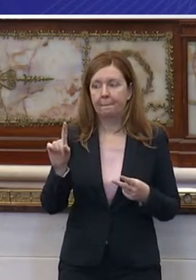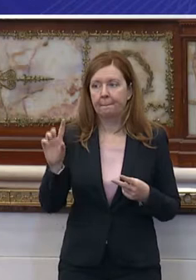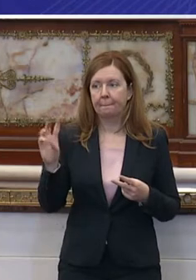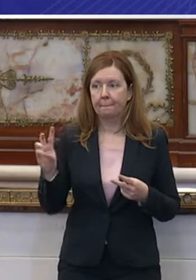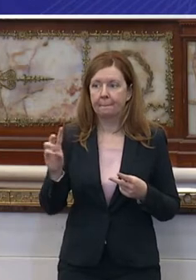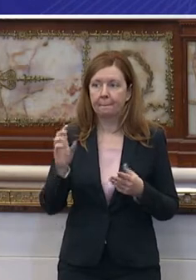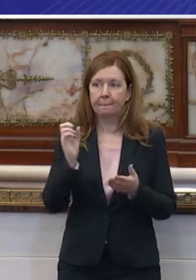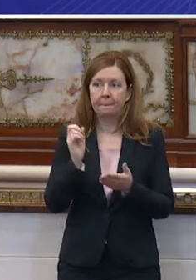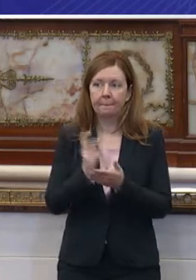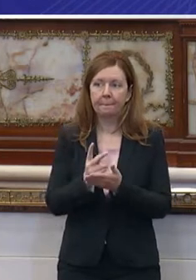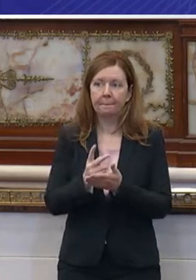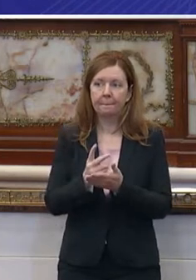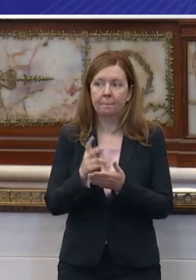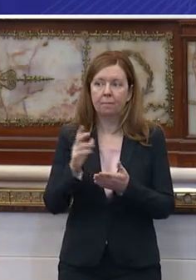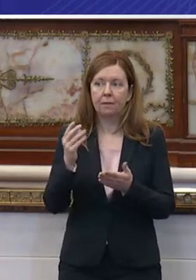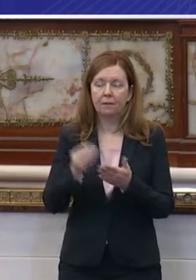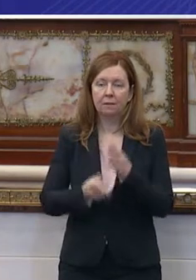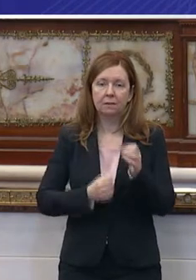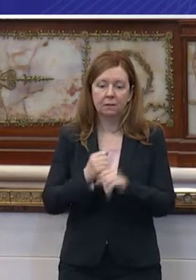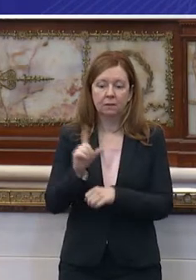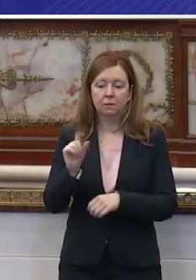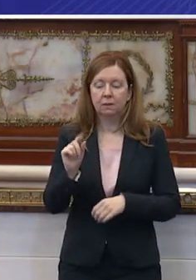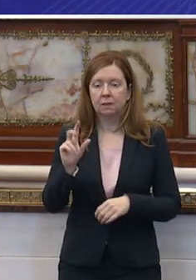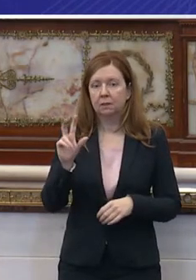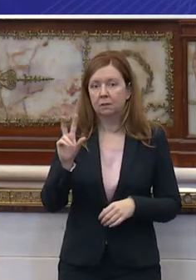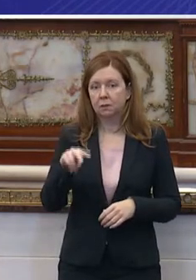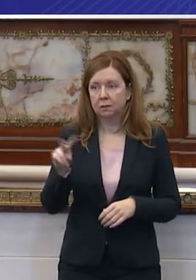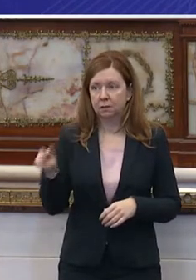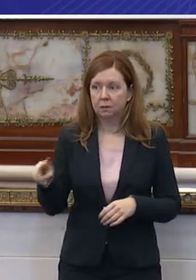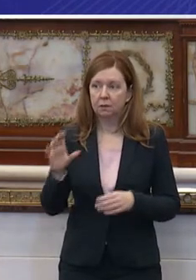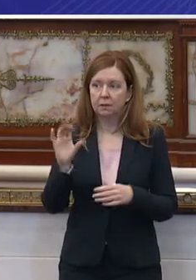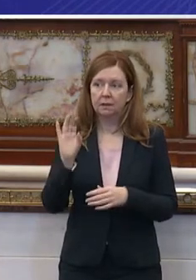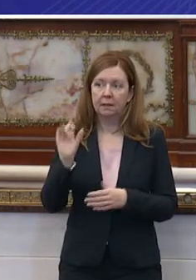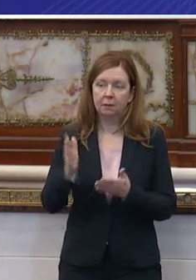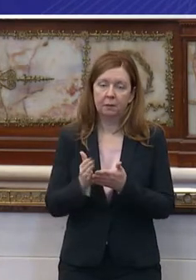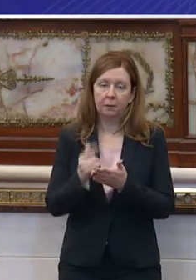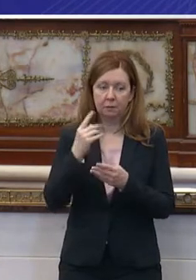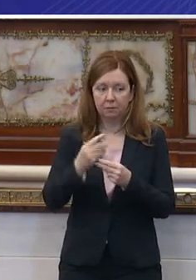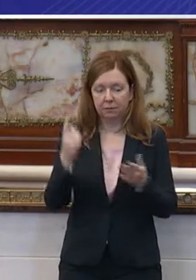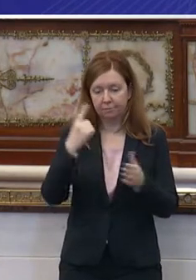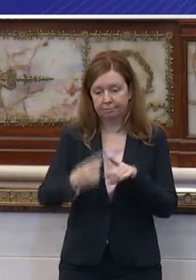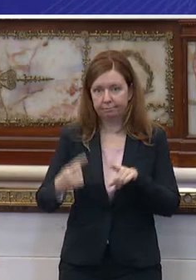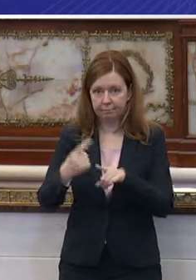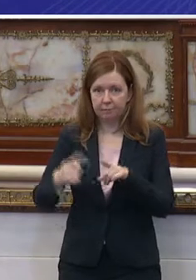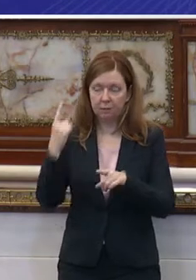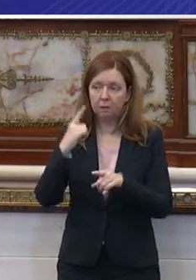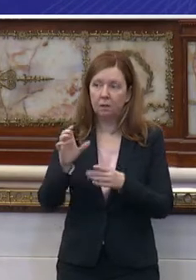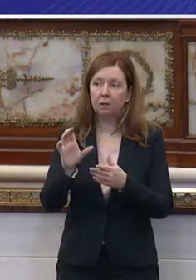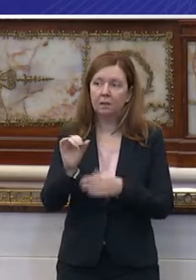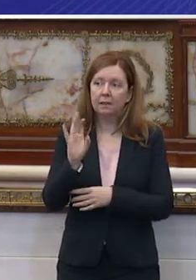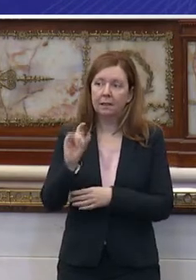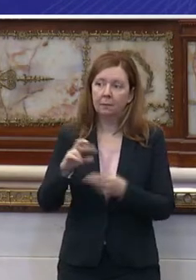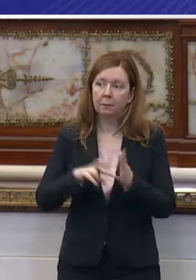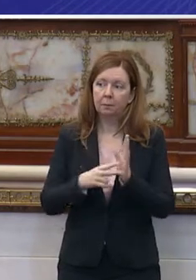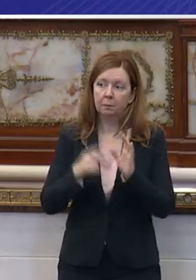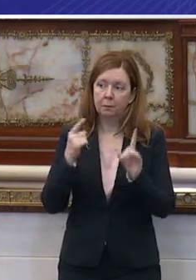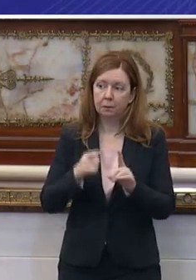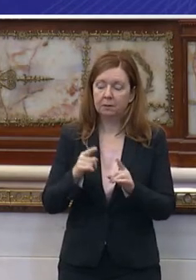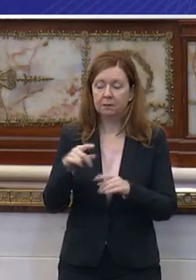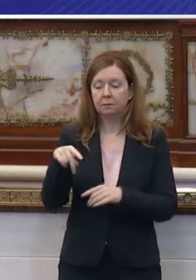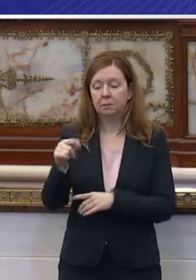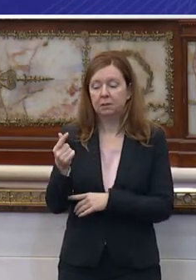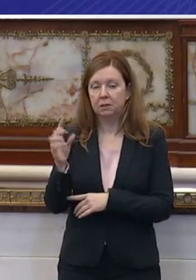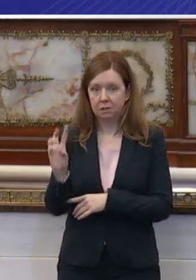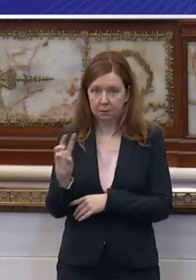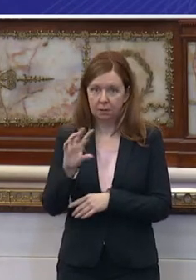ordinance approving the amendment of the fiscal year 2022 capital budget, providing for expenditures for the capital purposes of the Philadelphia Gas